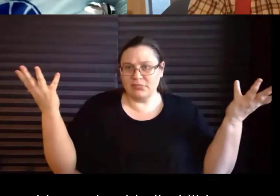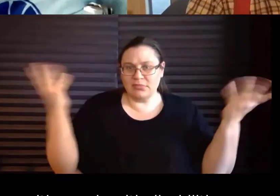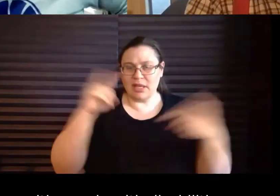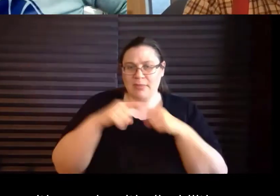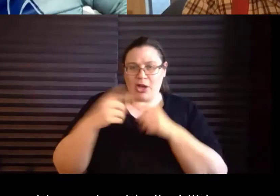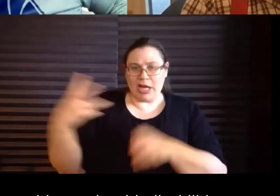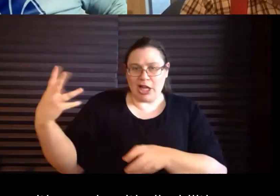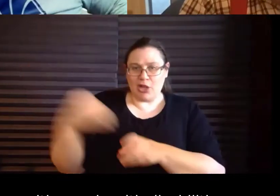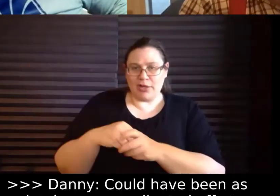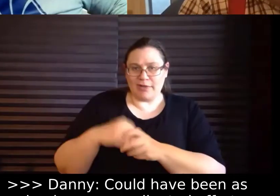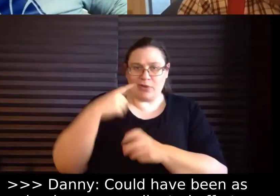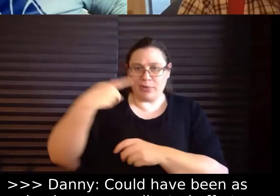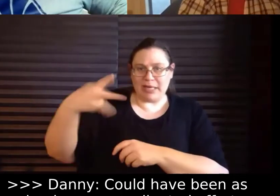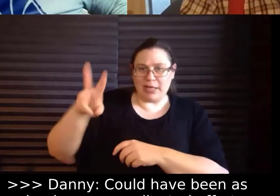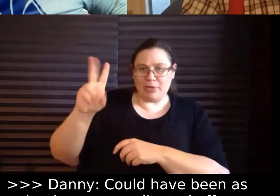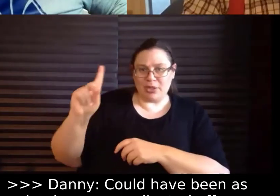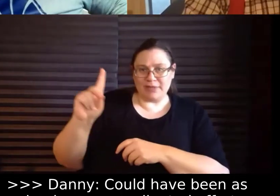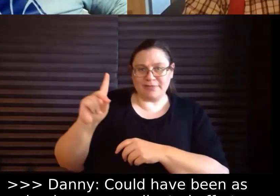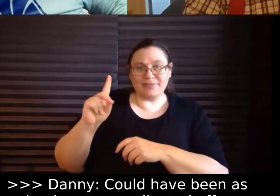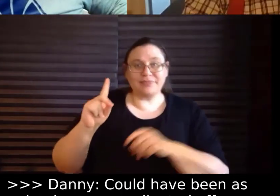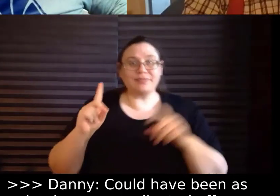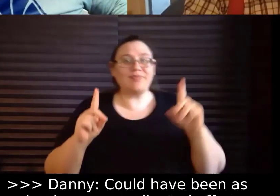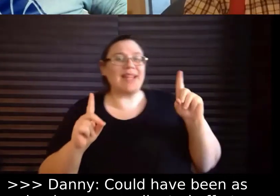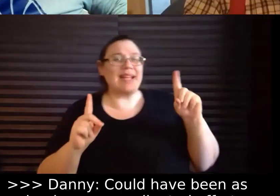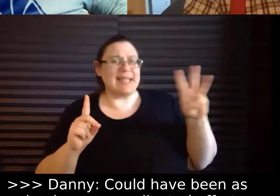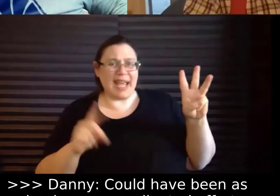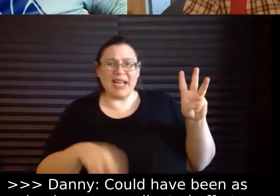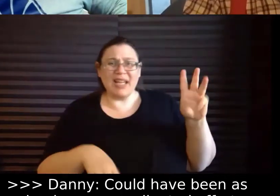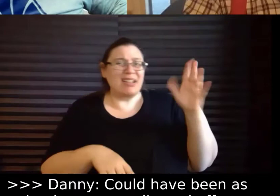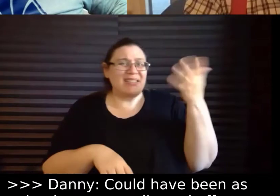with disabilities. That could have been something as simple as a